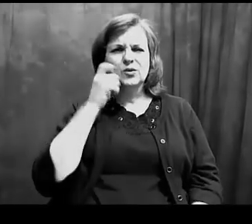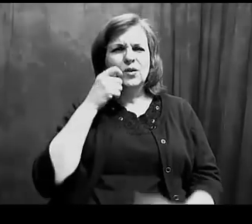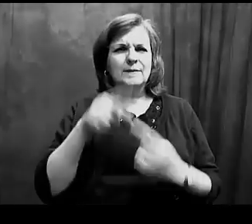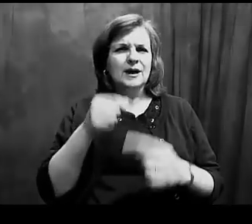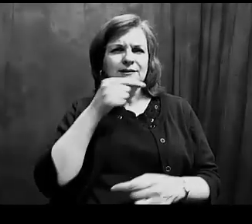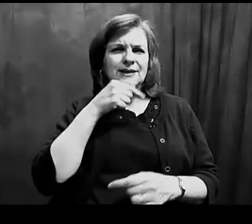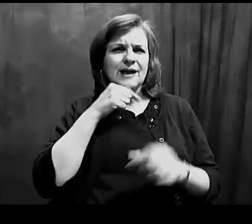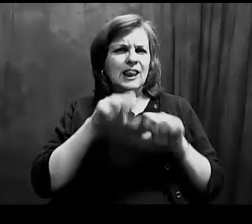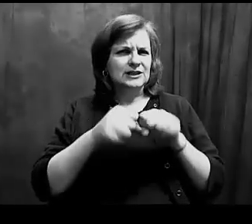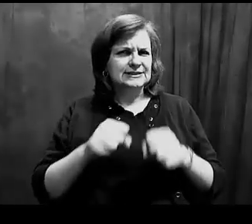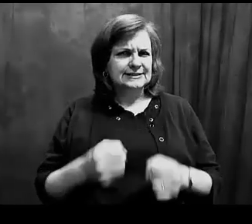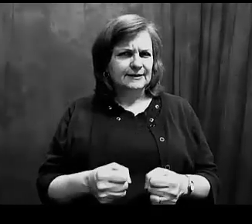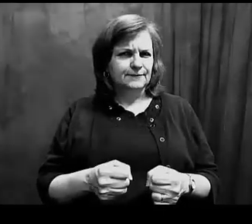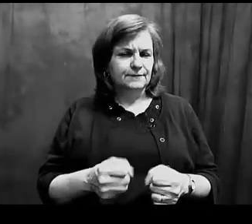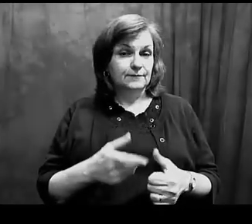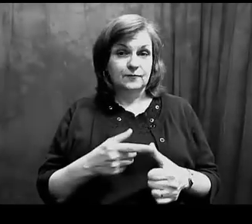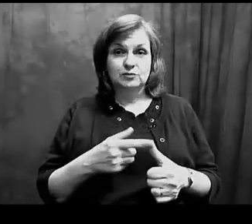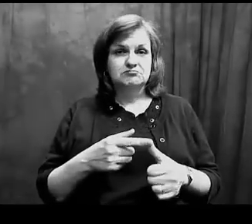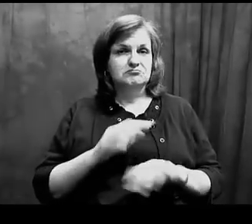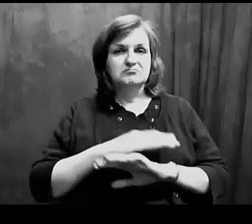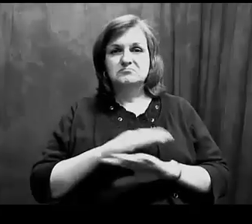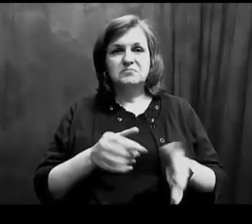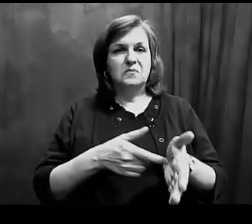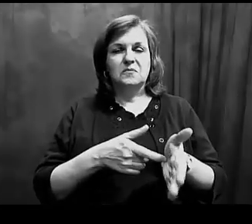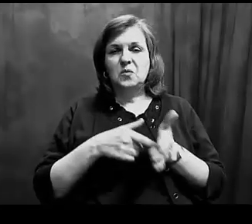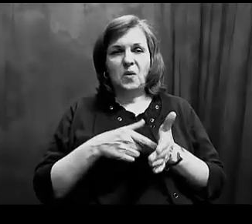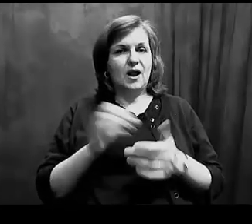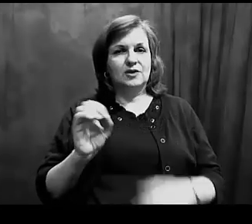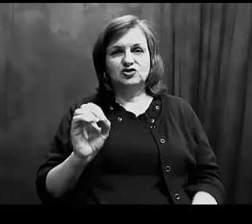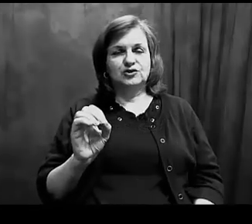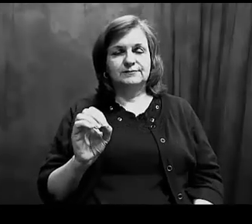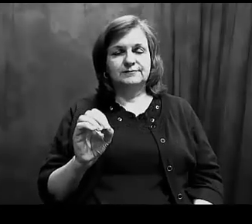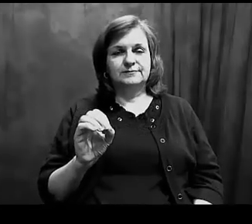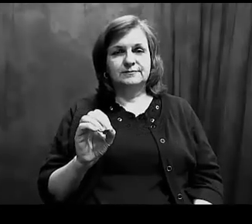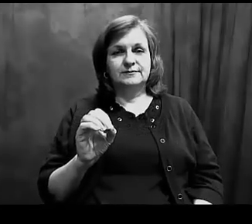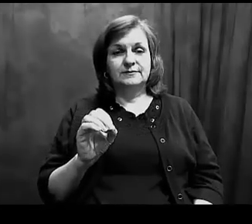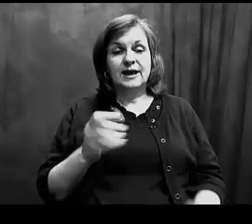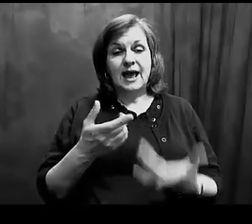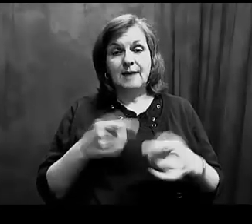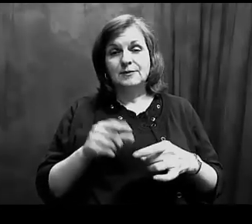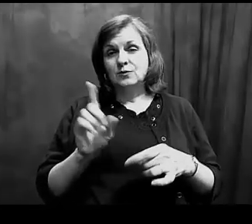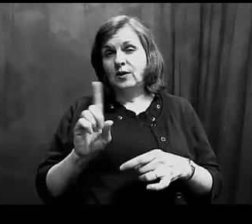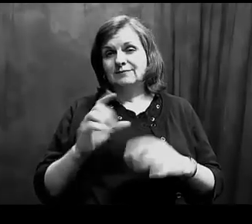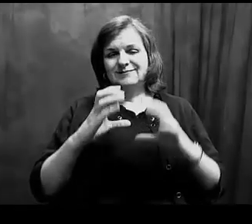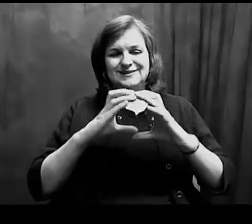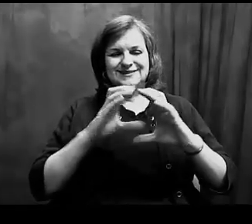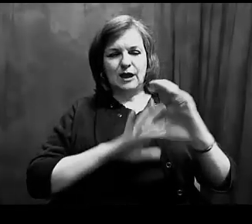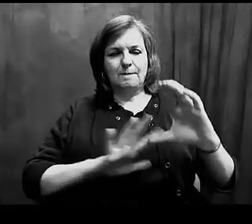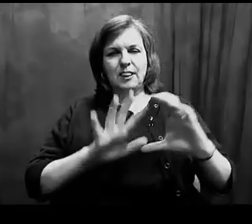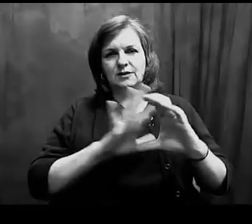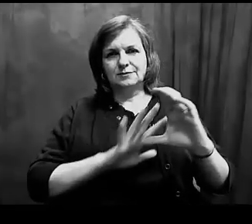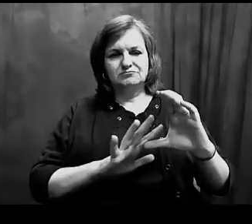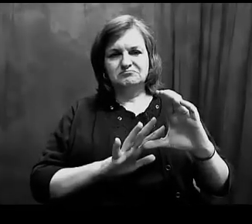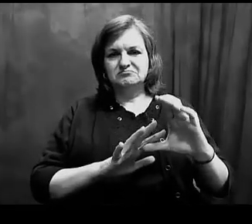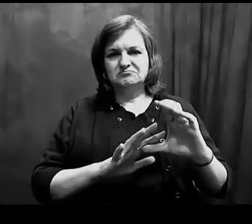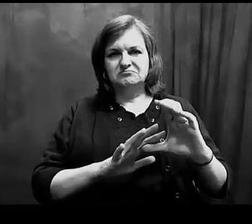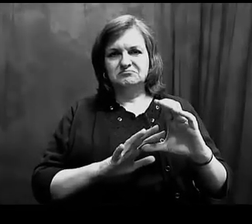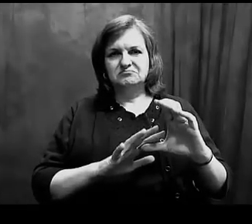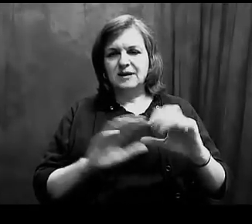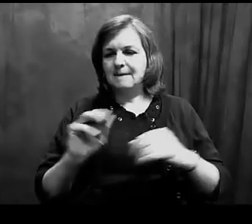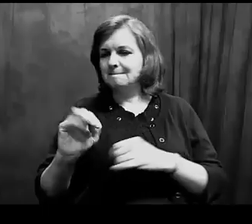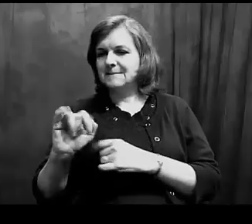Cool things about glycolysis, it actually doesn't require oxygen. And since we said it happens